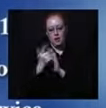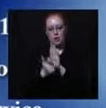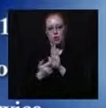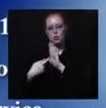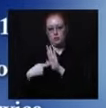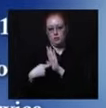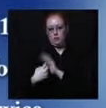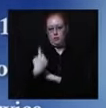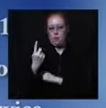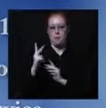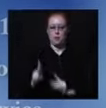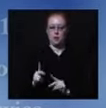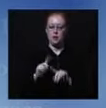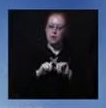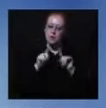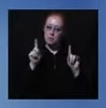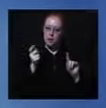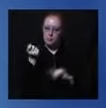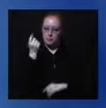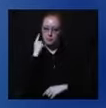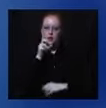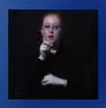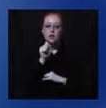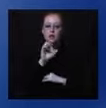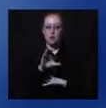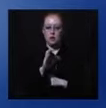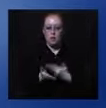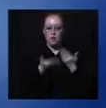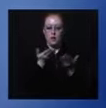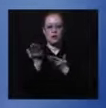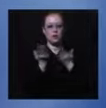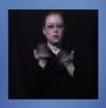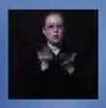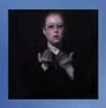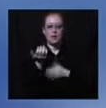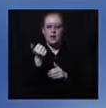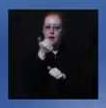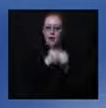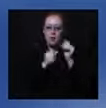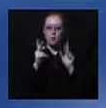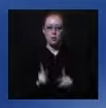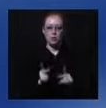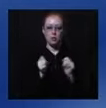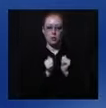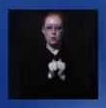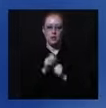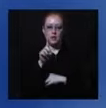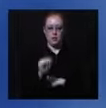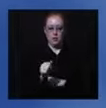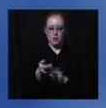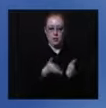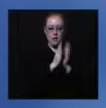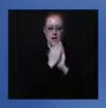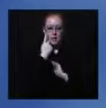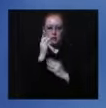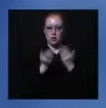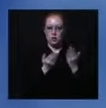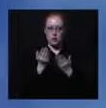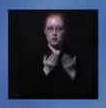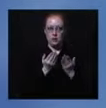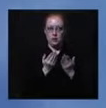representation for one. However, DRC does provide a service to every person with a disability who requests services, even